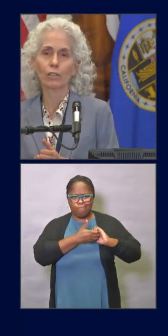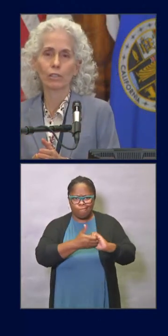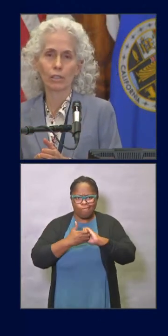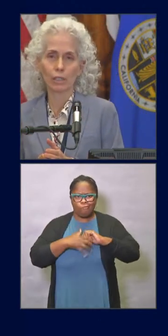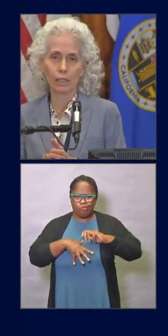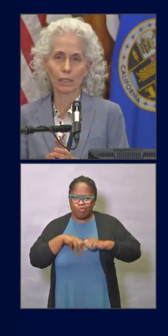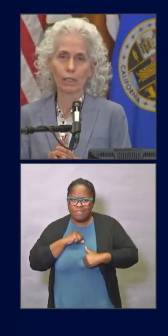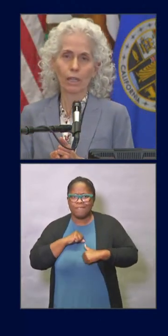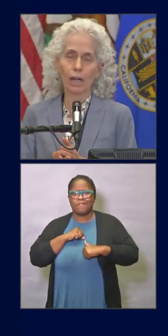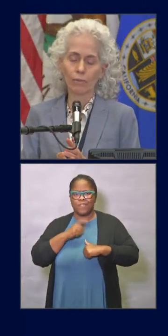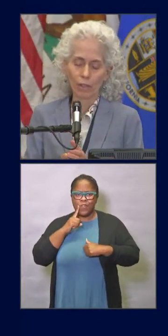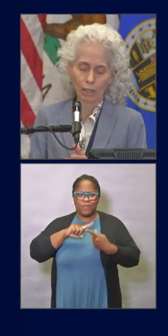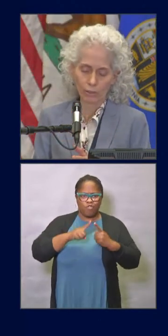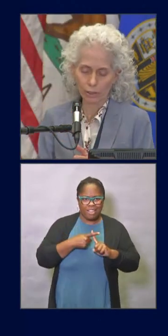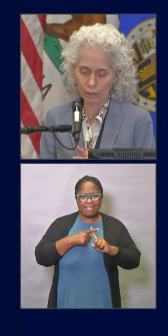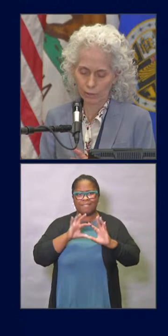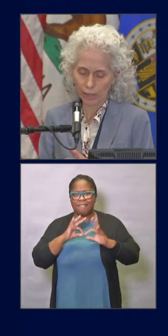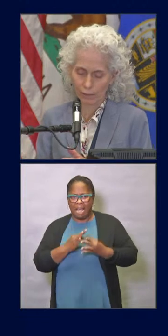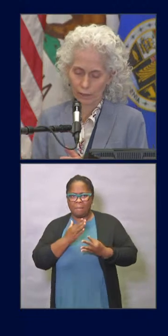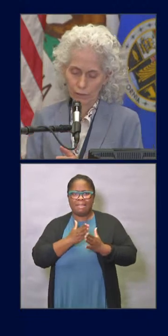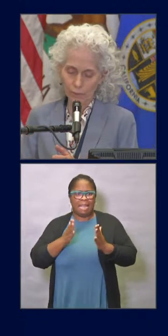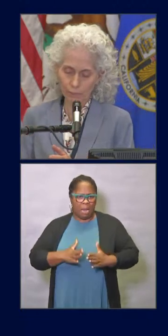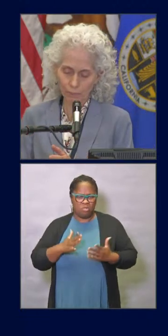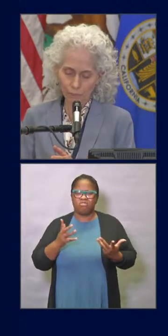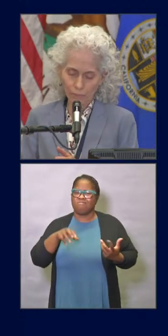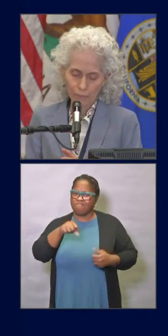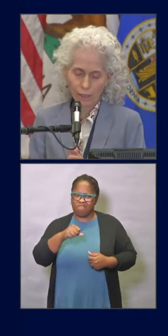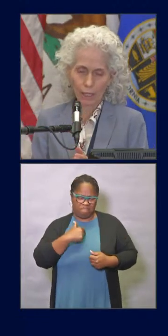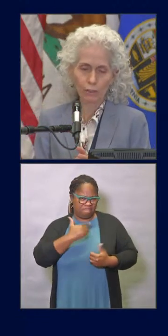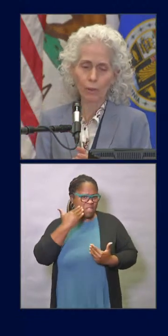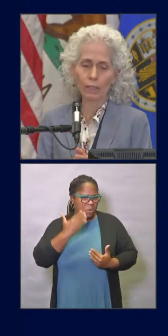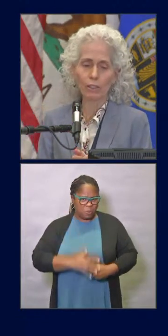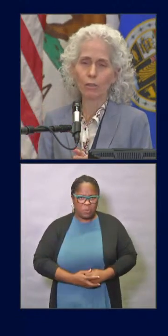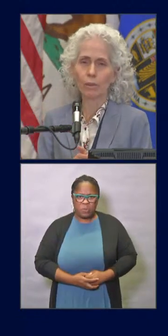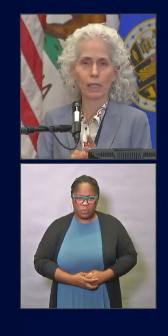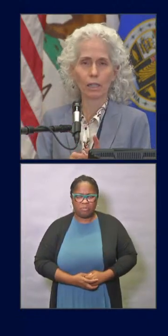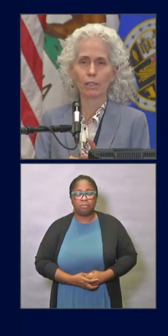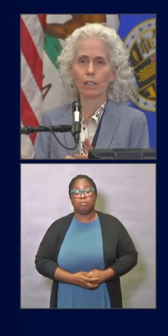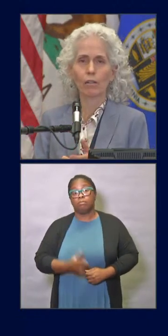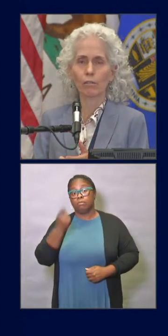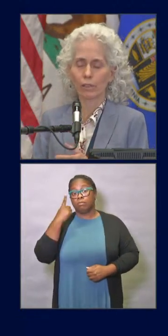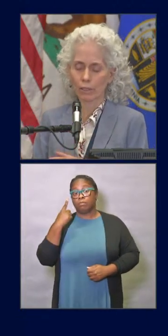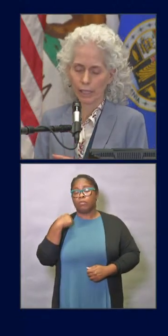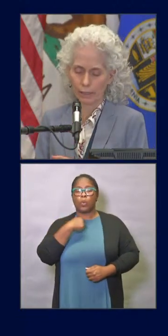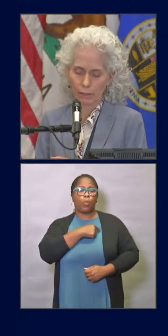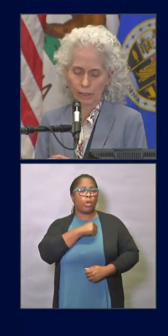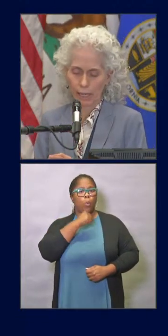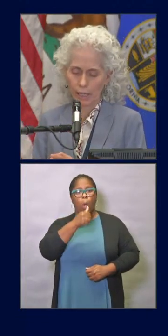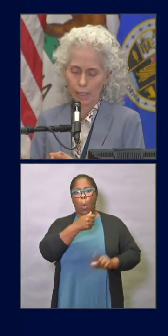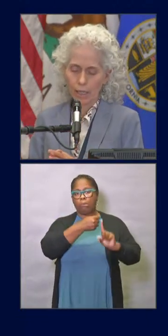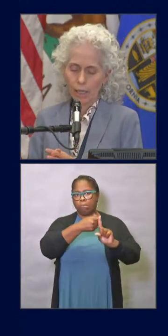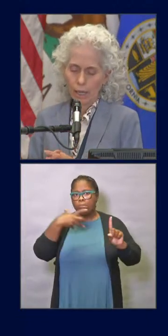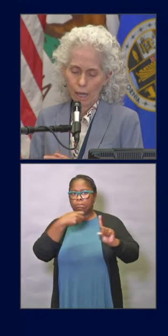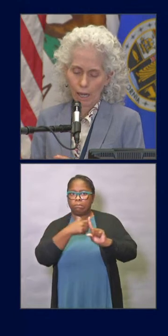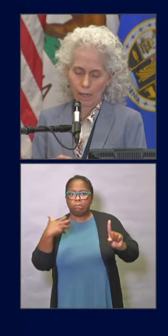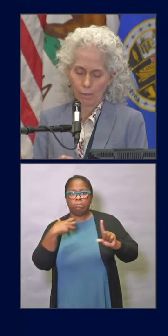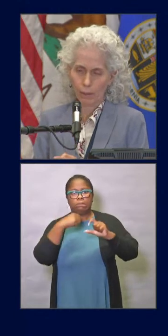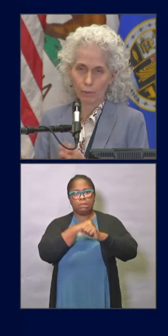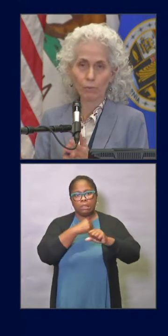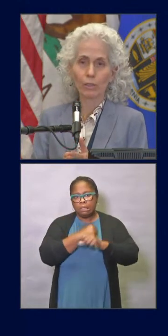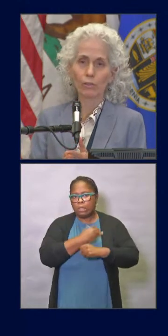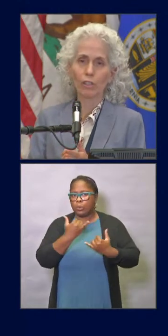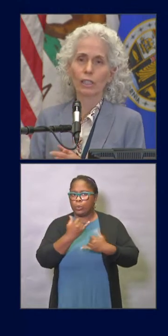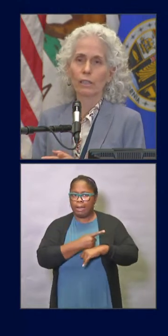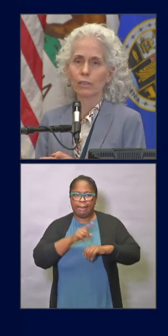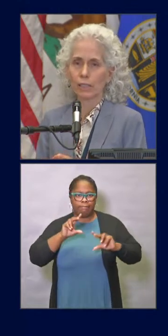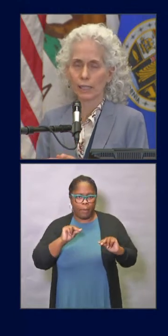we unfortunately have lost to this virus. I do want to note we're not going to go over the data today,